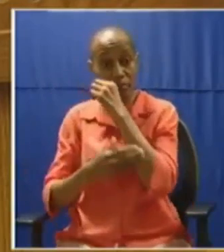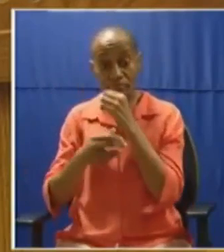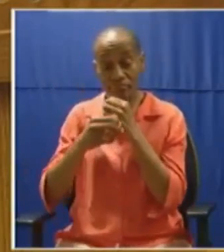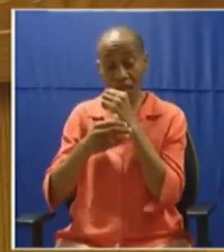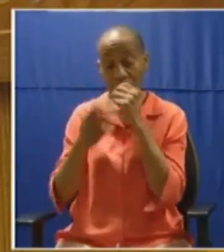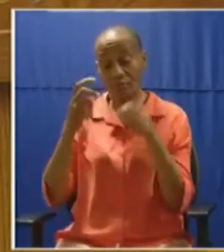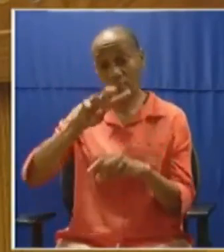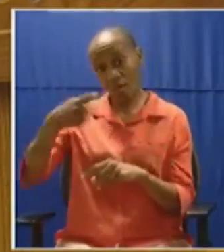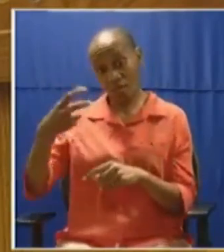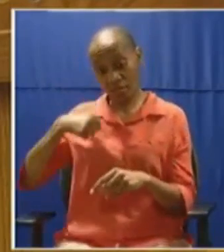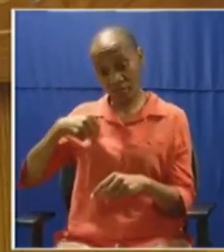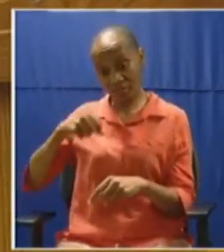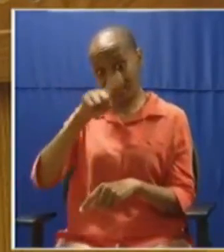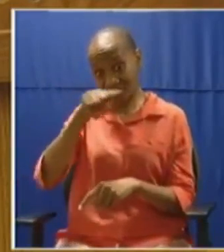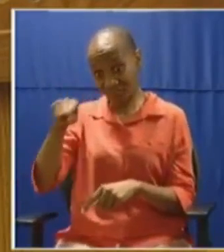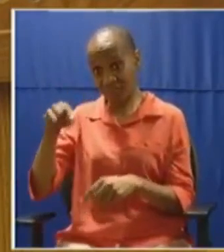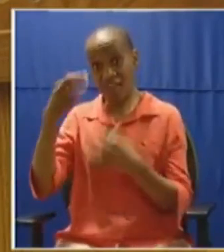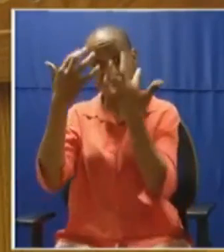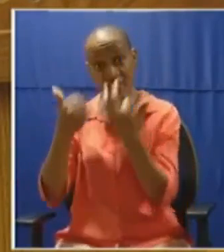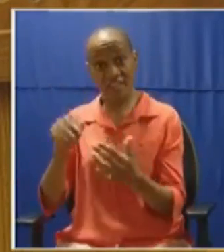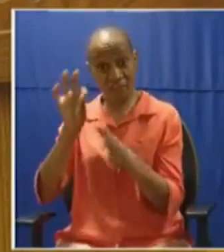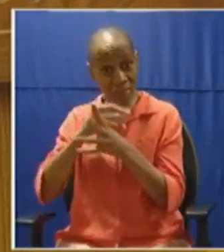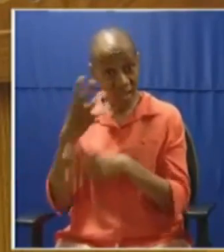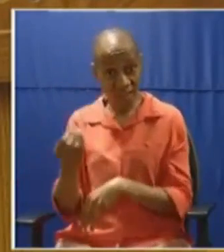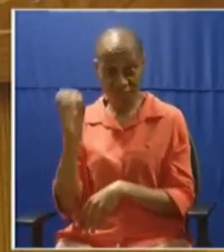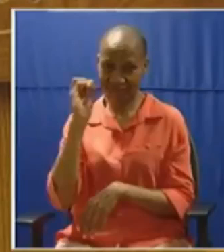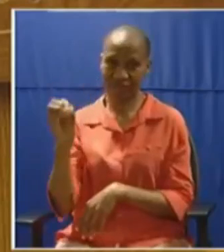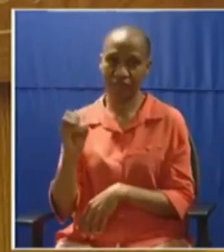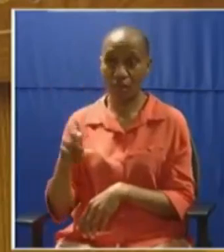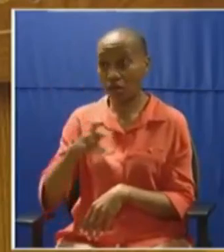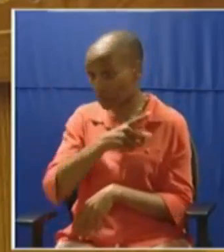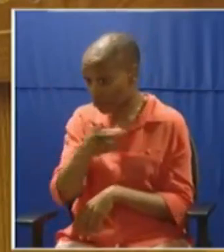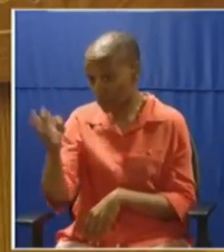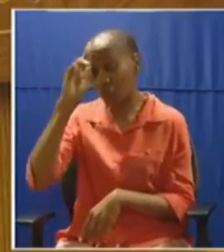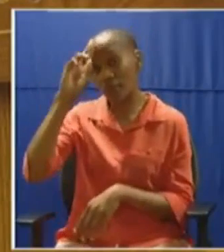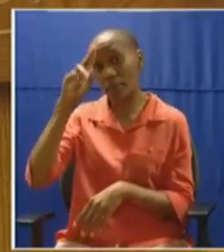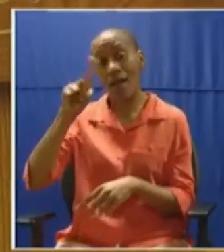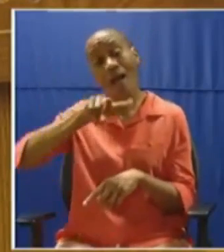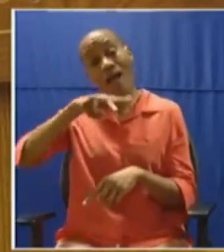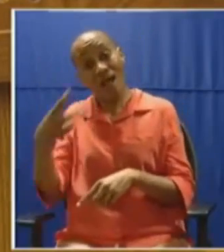in place. And lest we forget, there were others that were affected too.